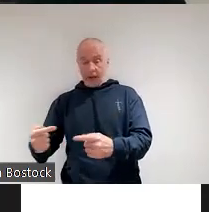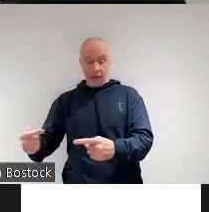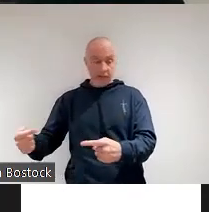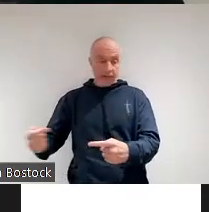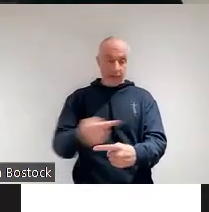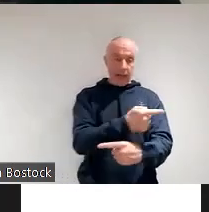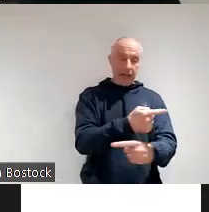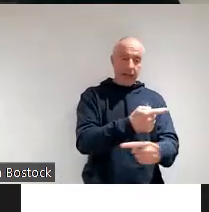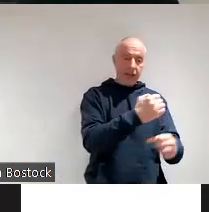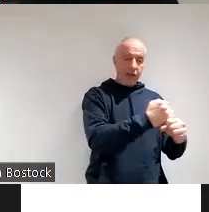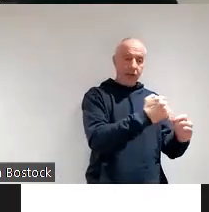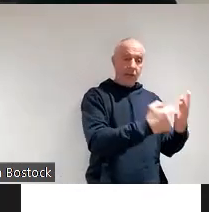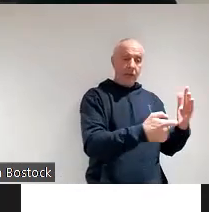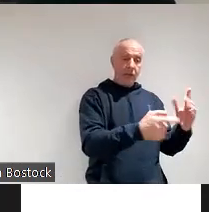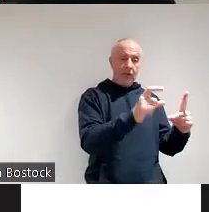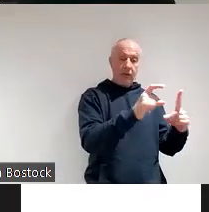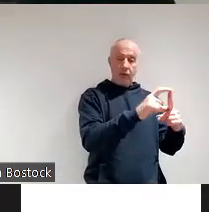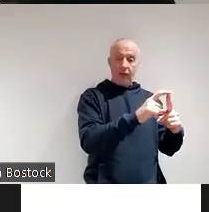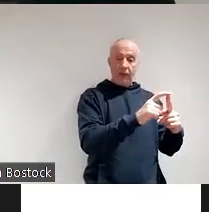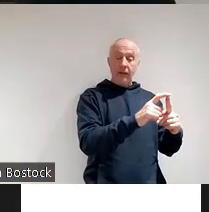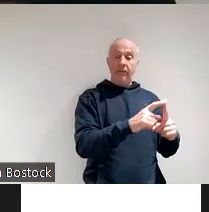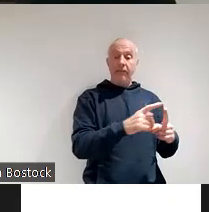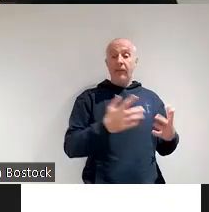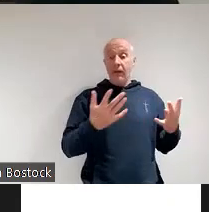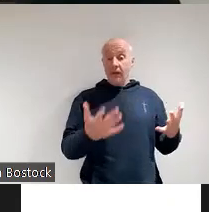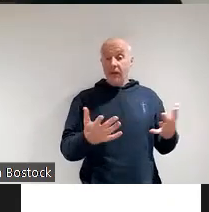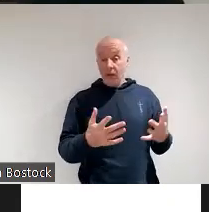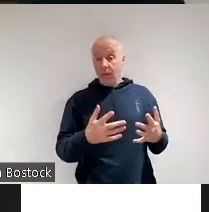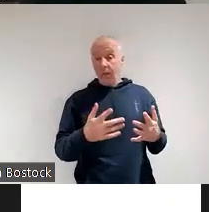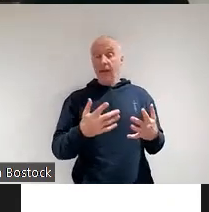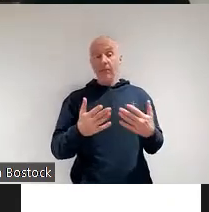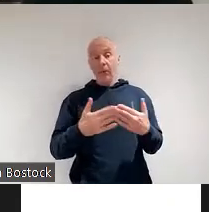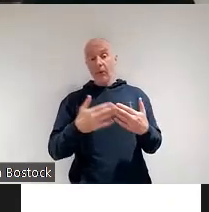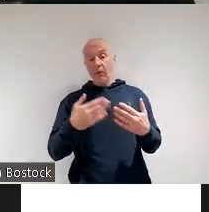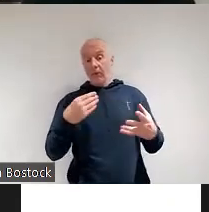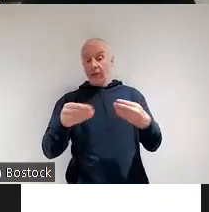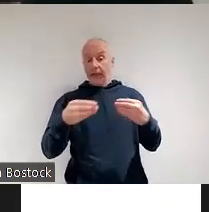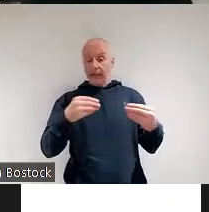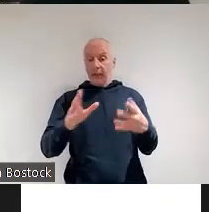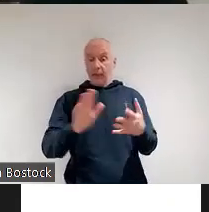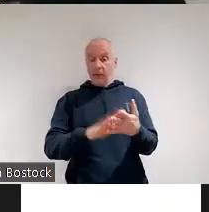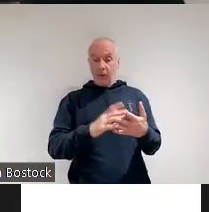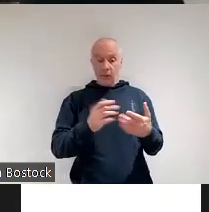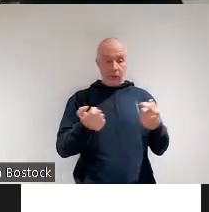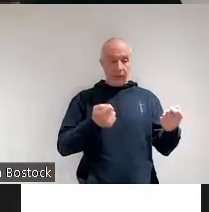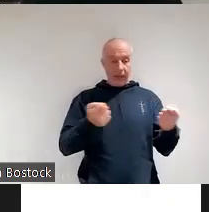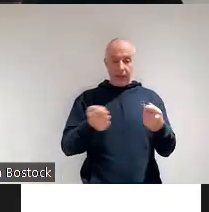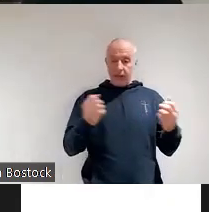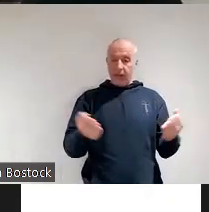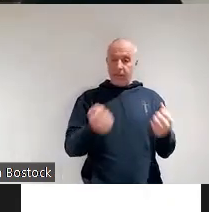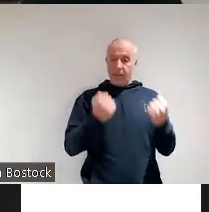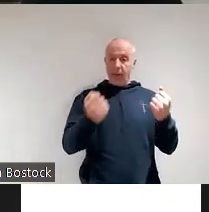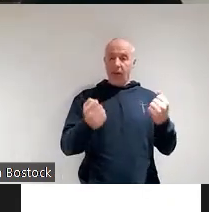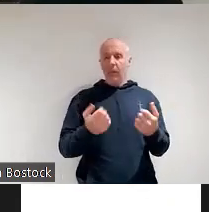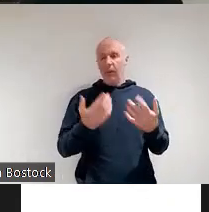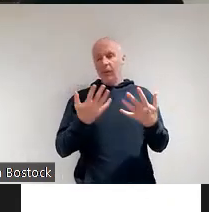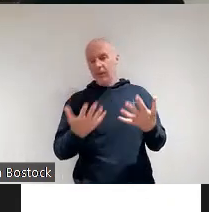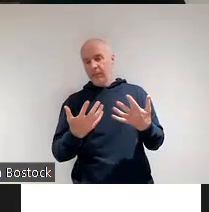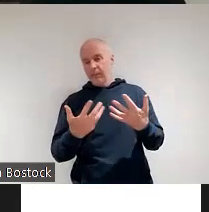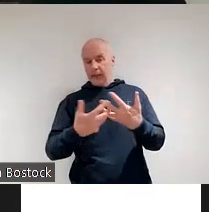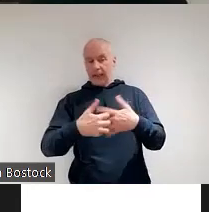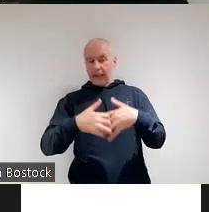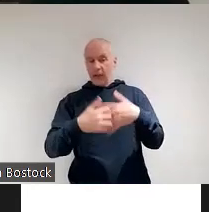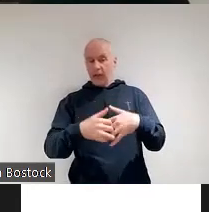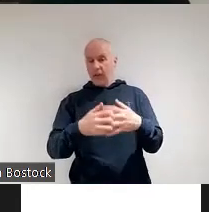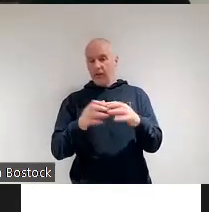to the grid, that will give us even more flexibility to manage our power. But this technology, even though some of the car